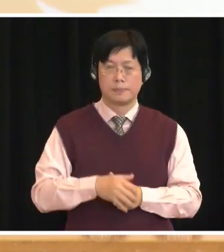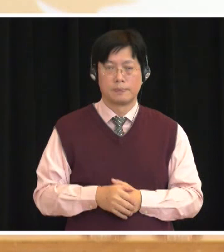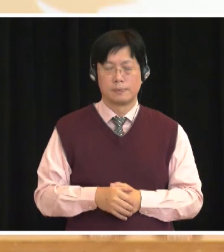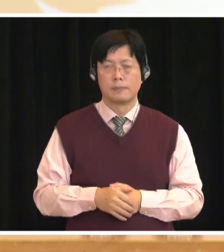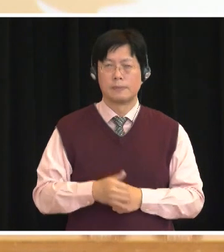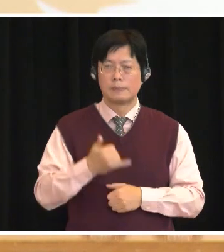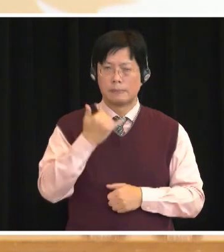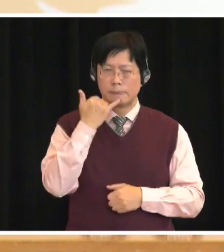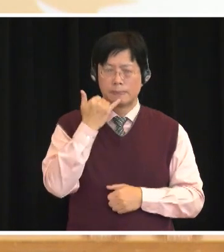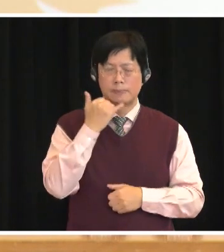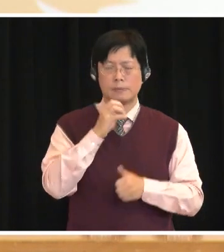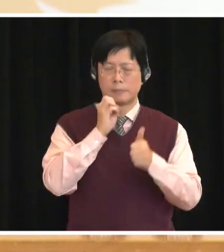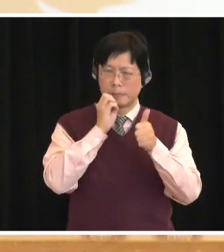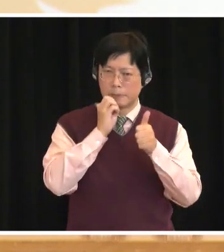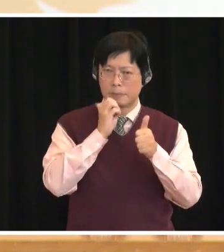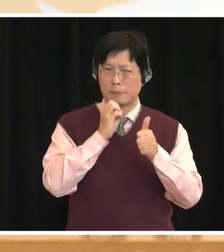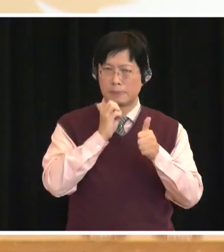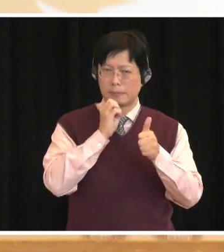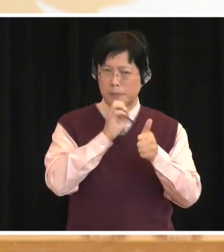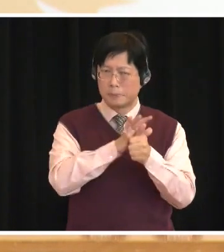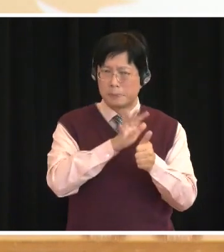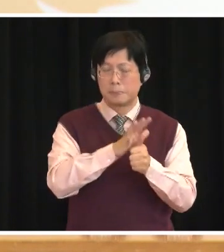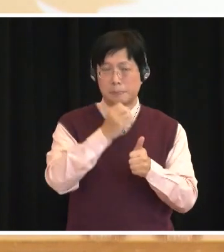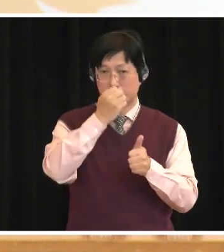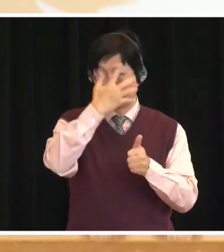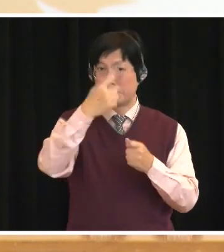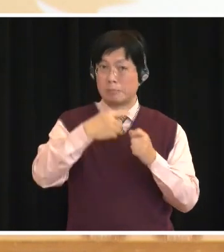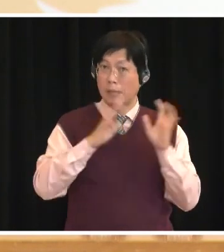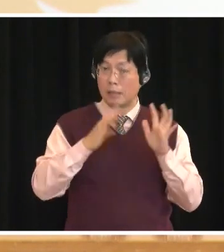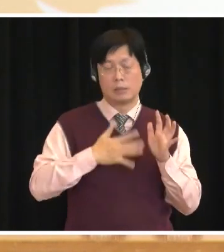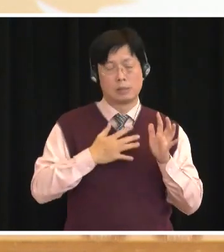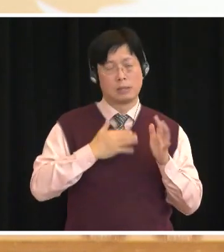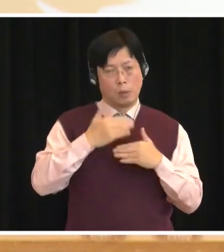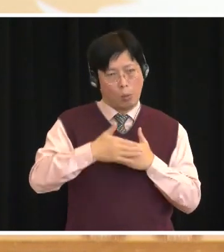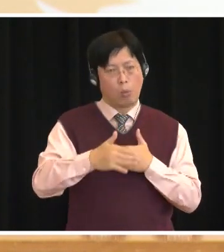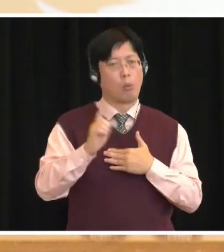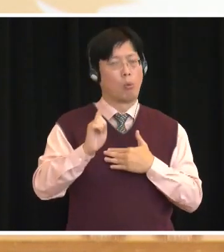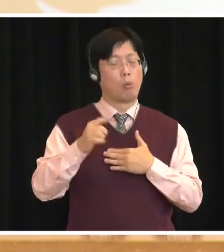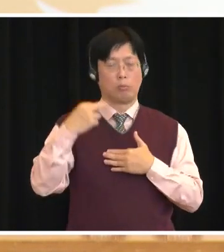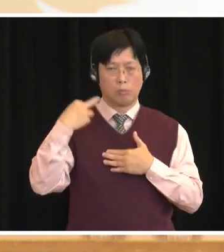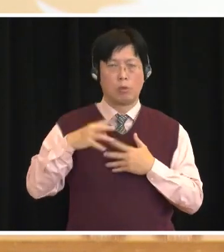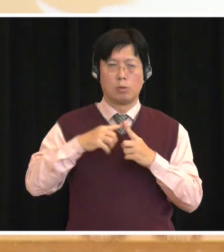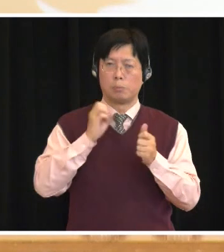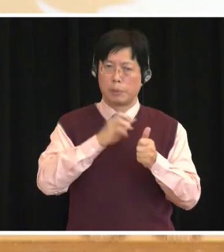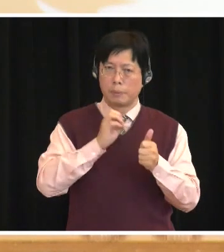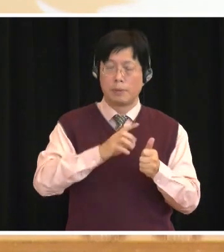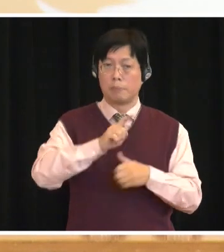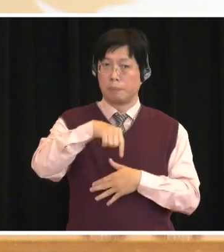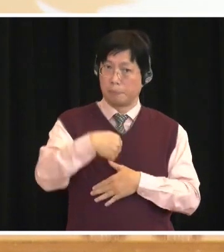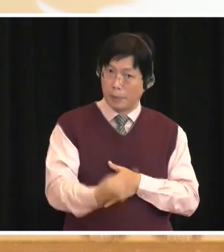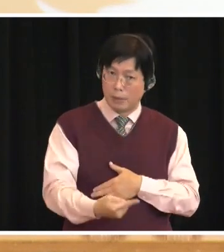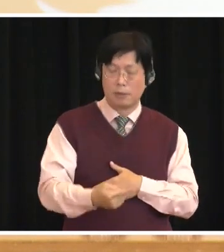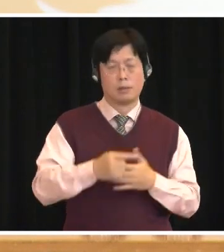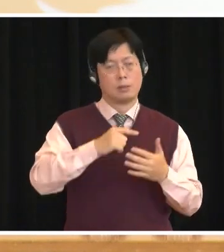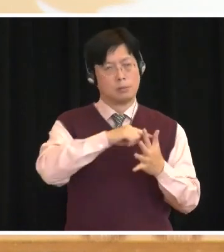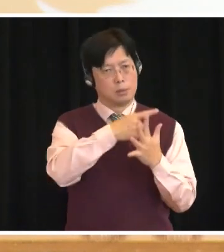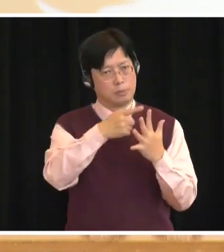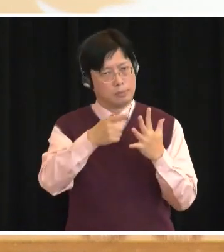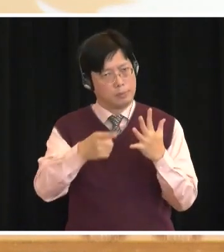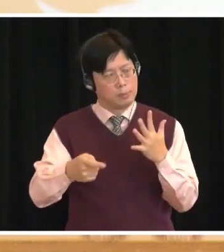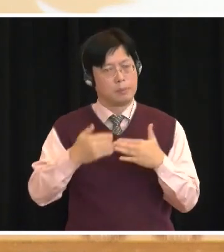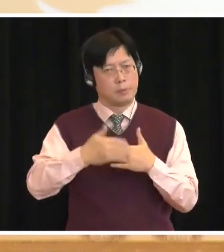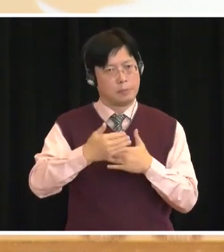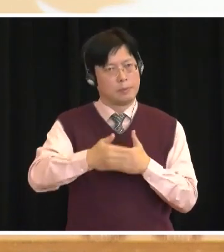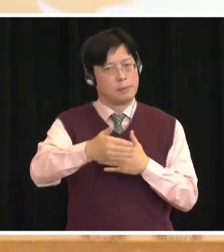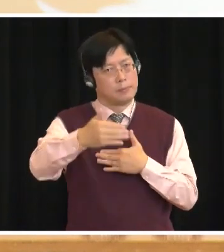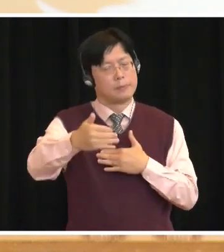happening and will be informed about the various steps in the process? And when it